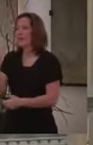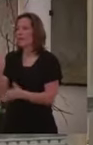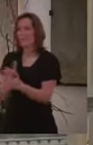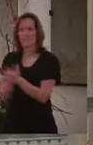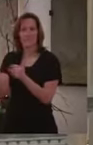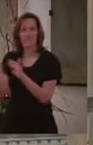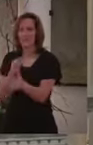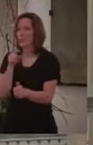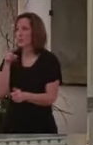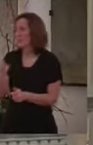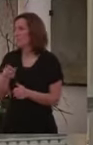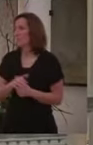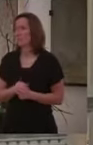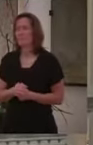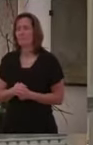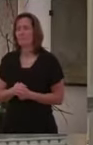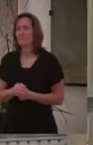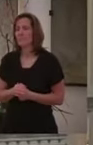word.